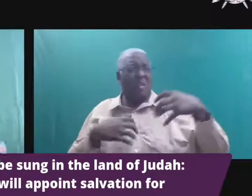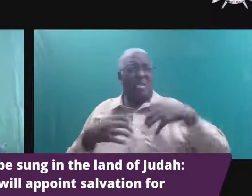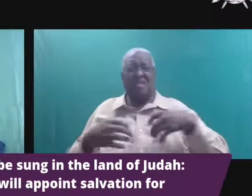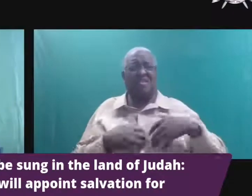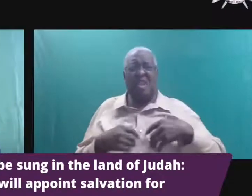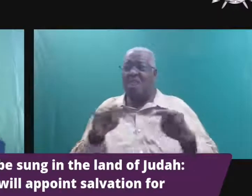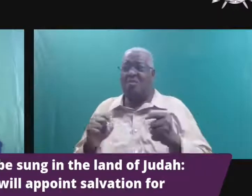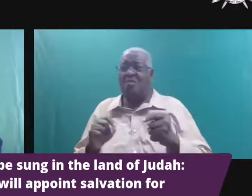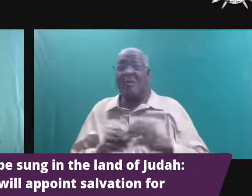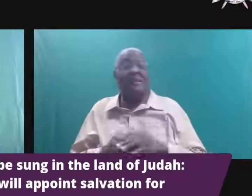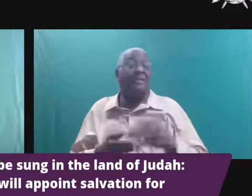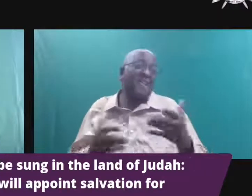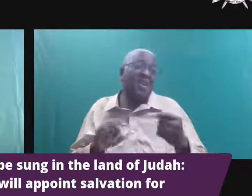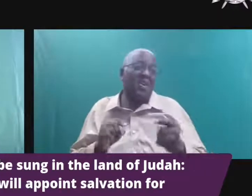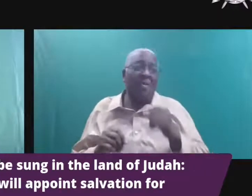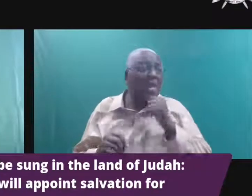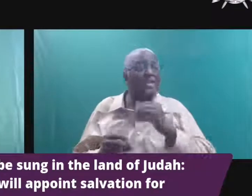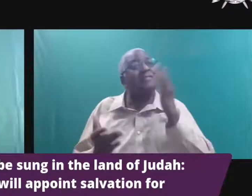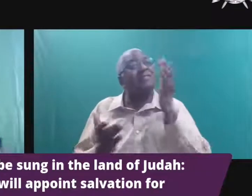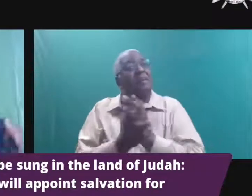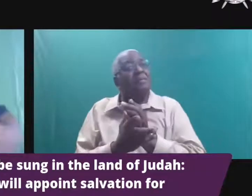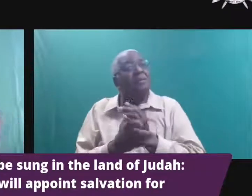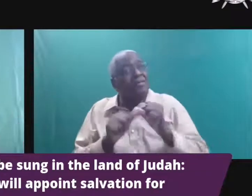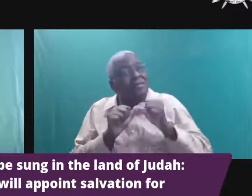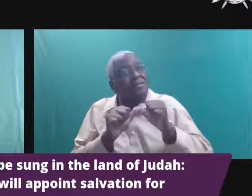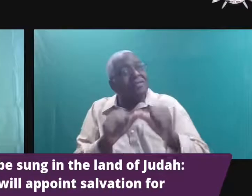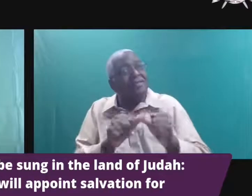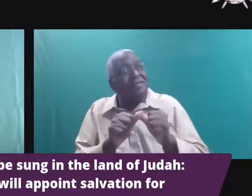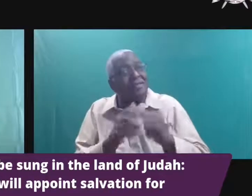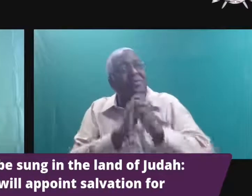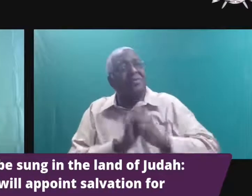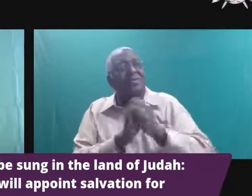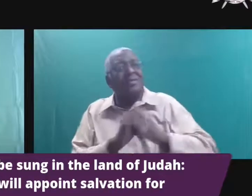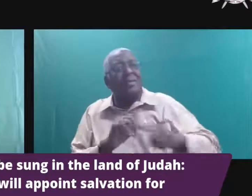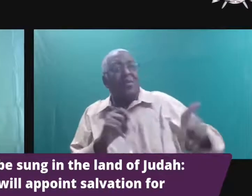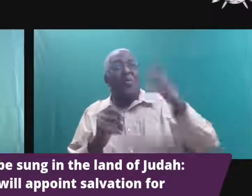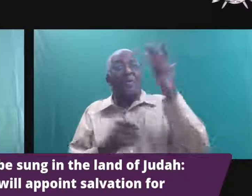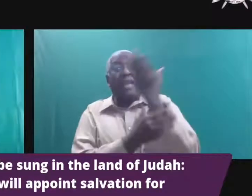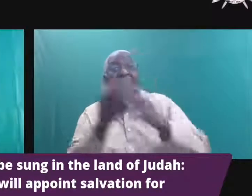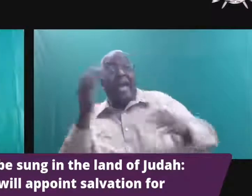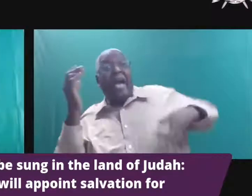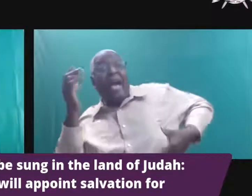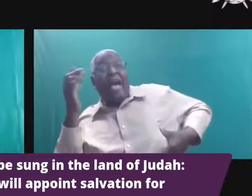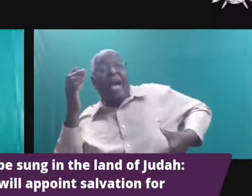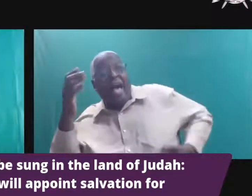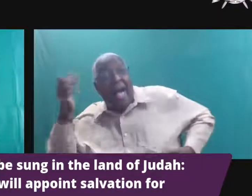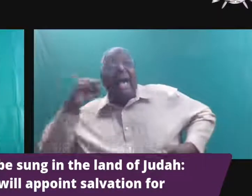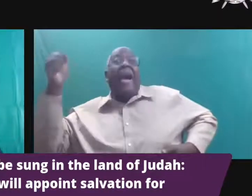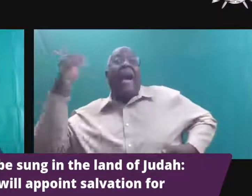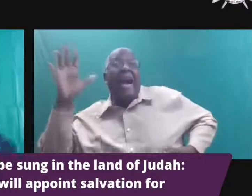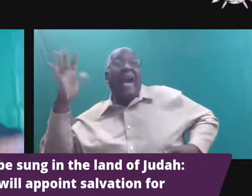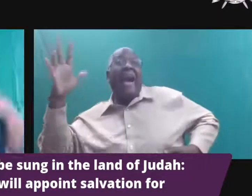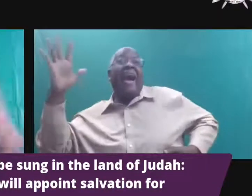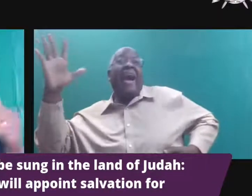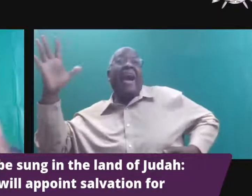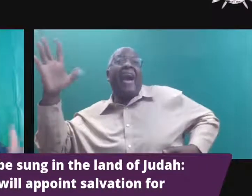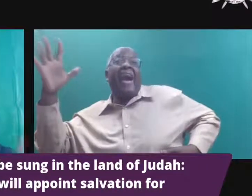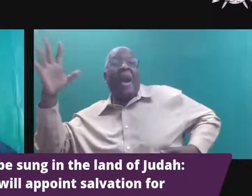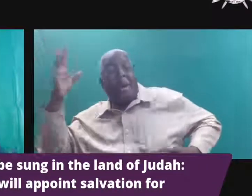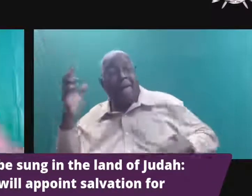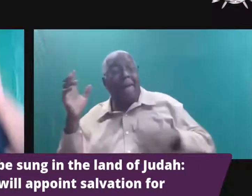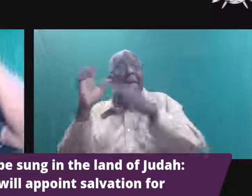Yeah, she might have said it hurt, but it didn't stop her praise. Had one hand on her side and the other hand in the air. She was